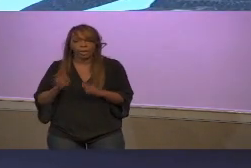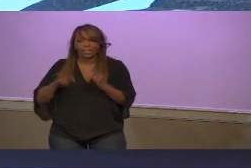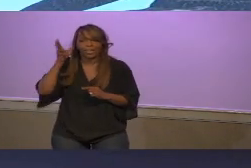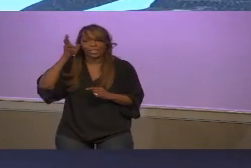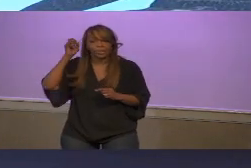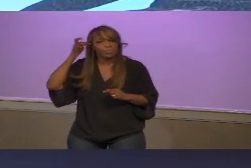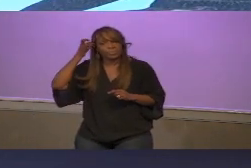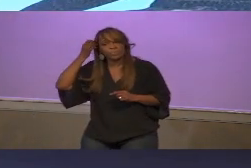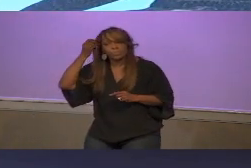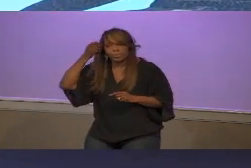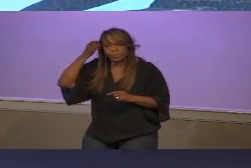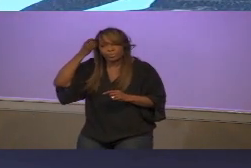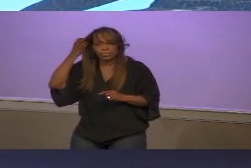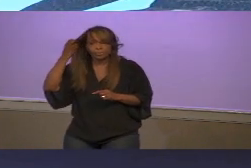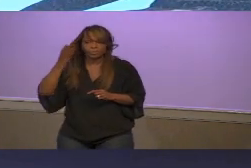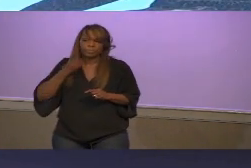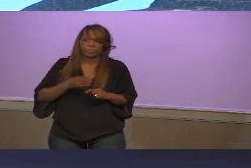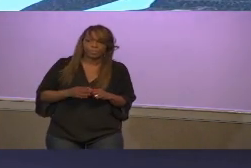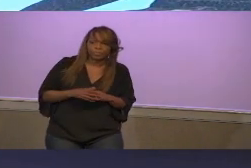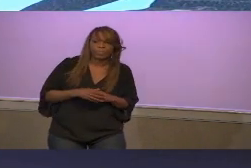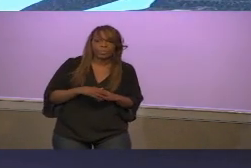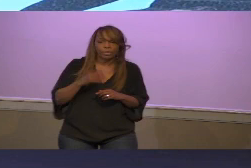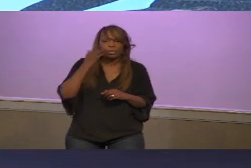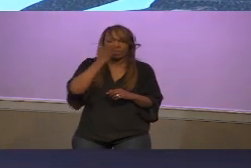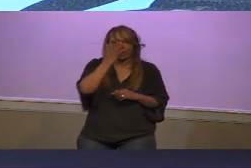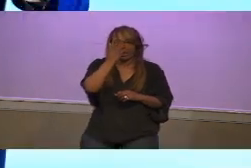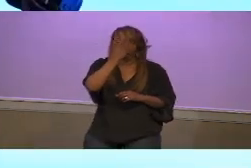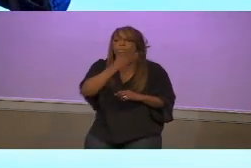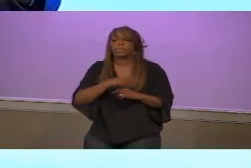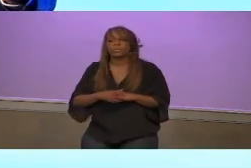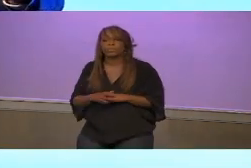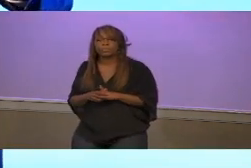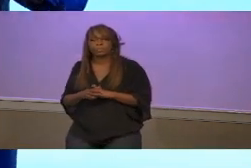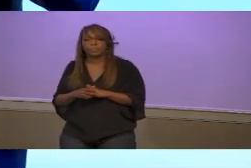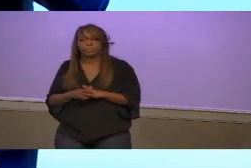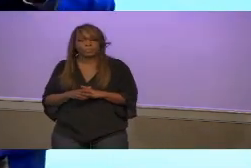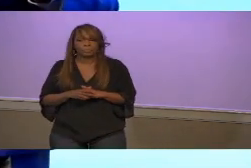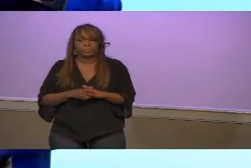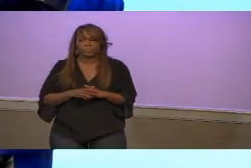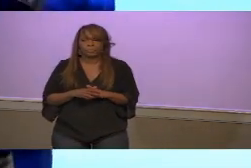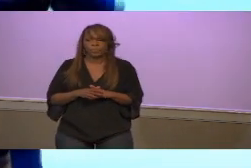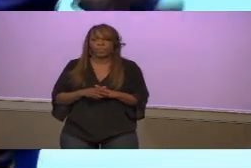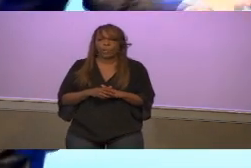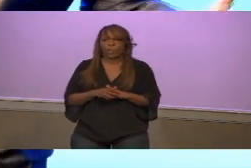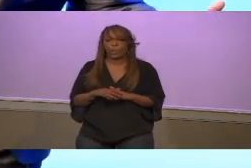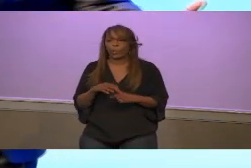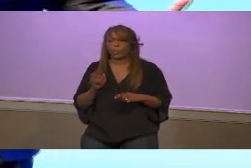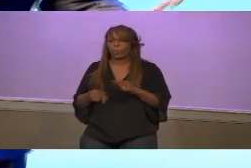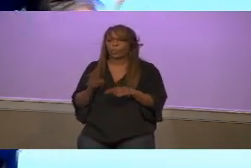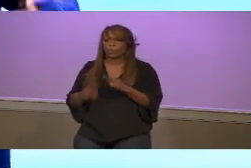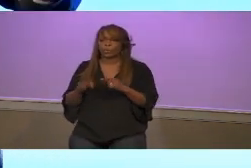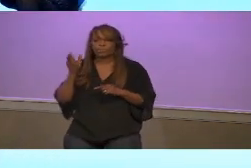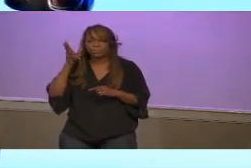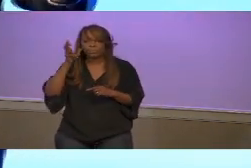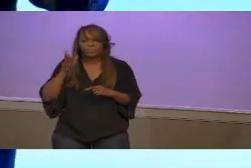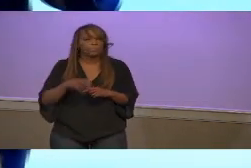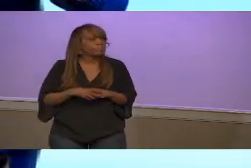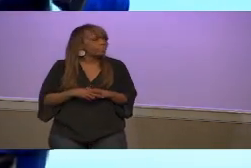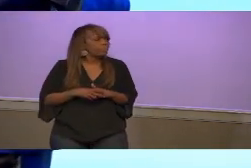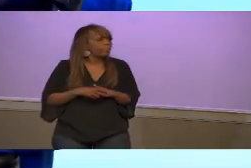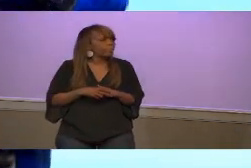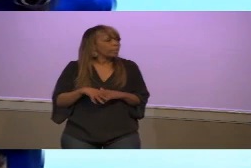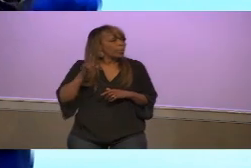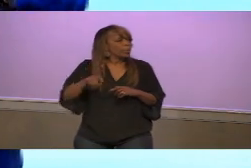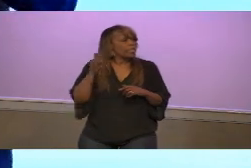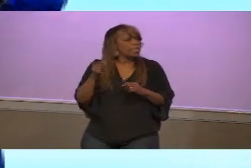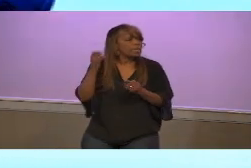We don't need to go to a tea leaf reader. We don't need to go and pursue Miss Rudolph. We don't need to ask